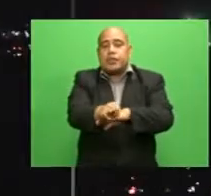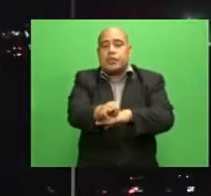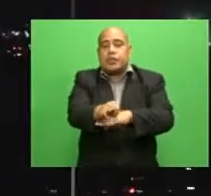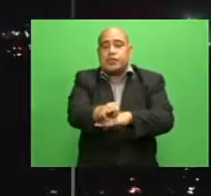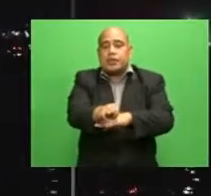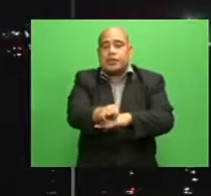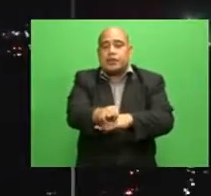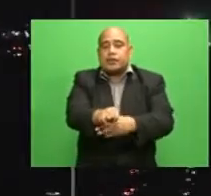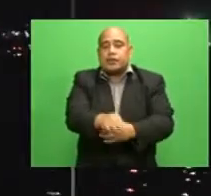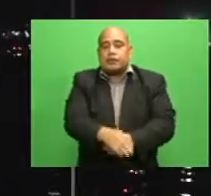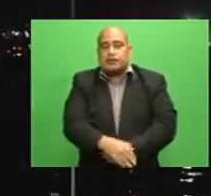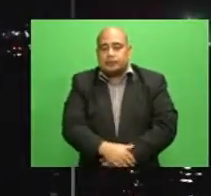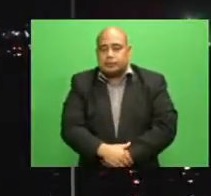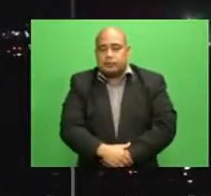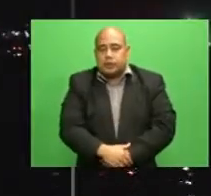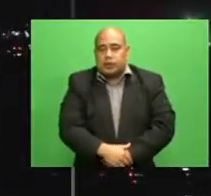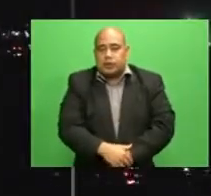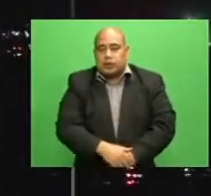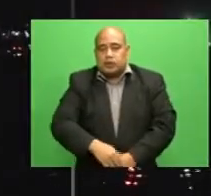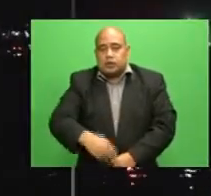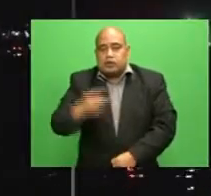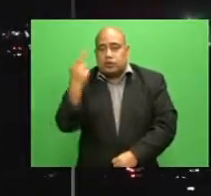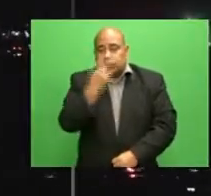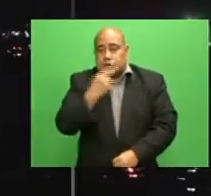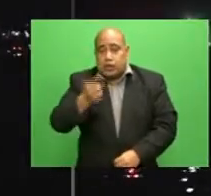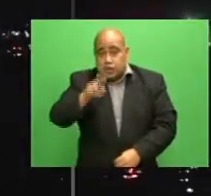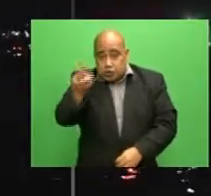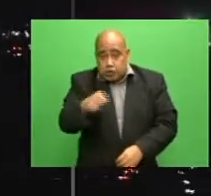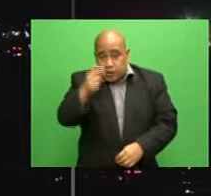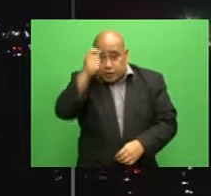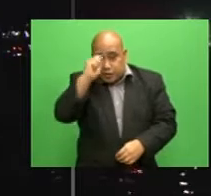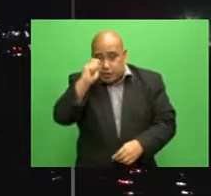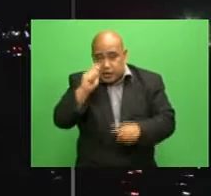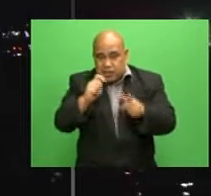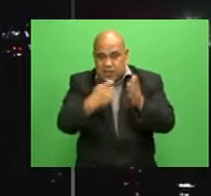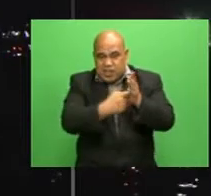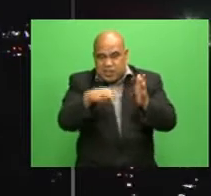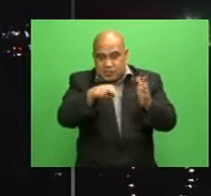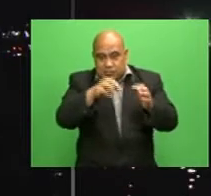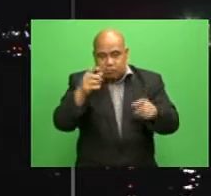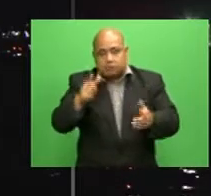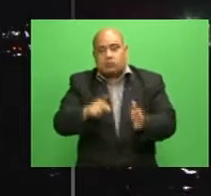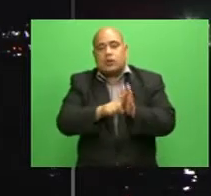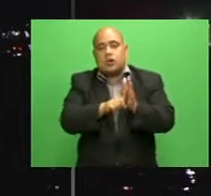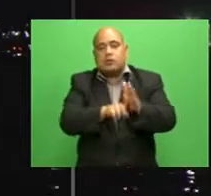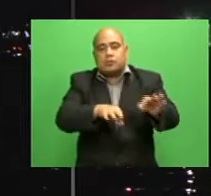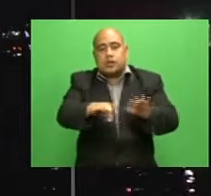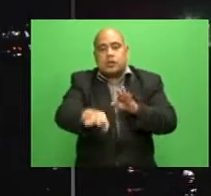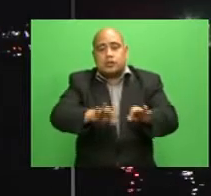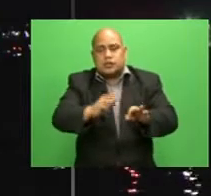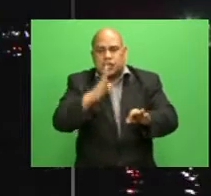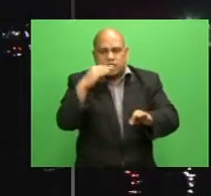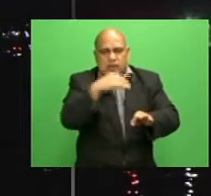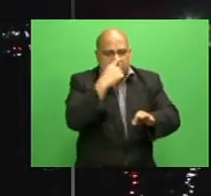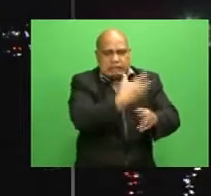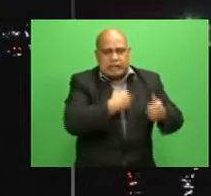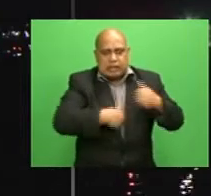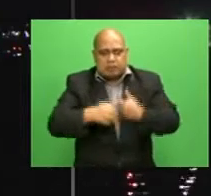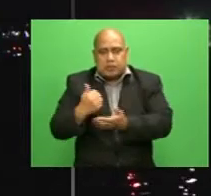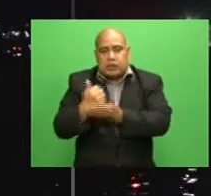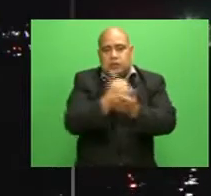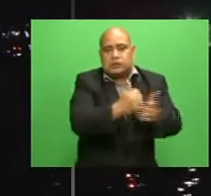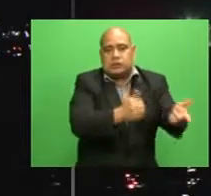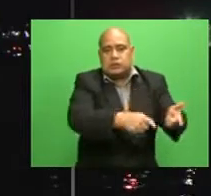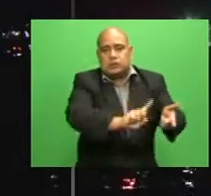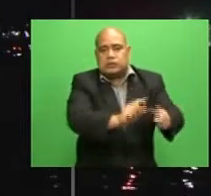The Rotary Club of Lautoka plans to assist around 500 people who are suffering from the impact of the COVID-19 pandemic. The club